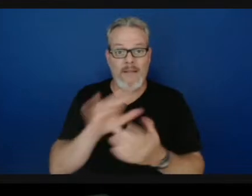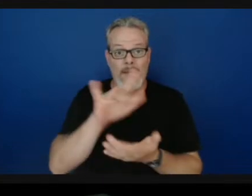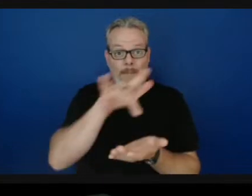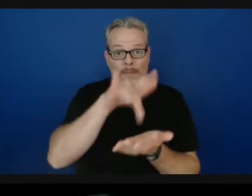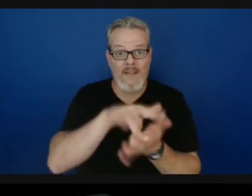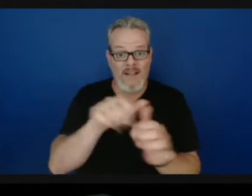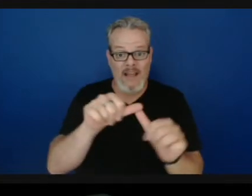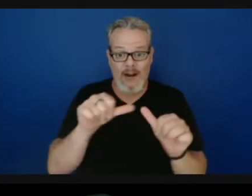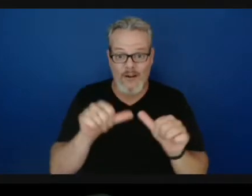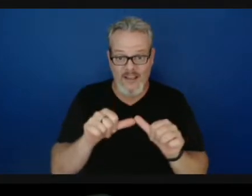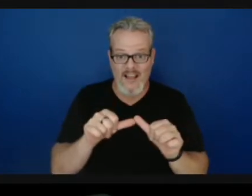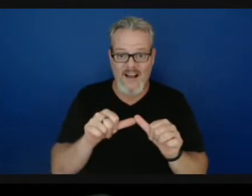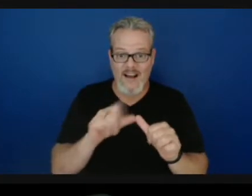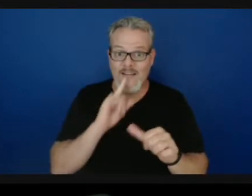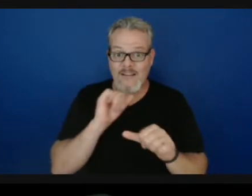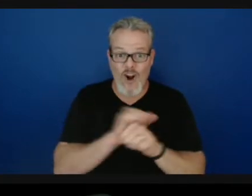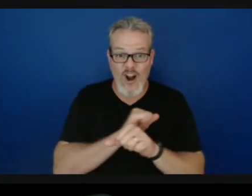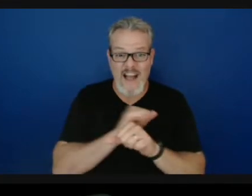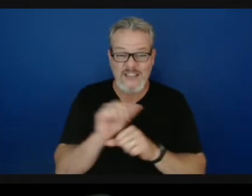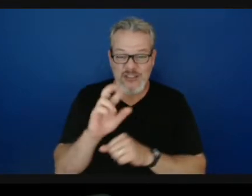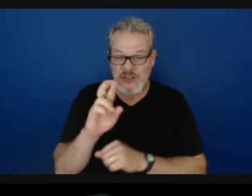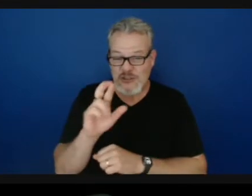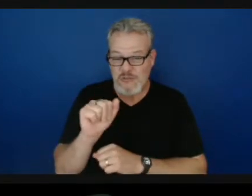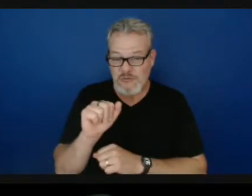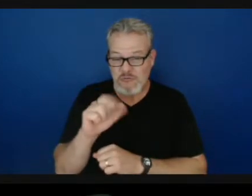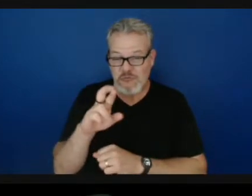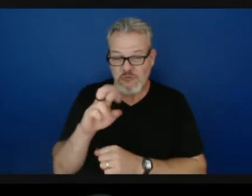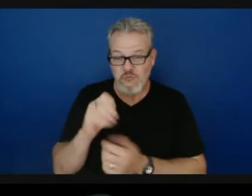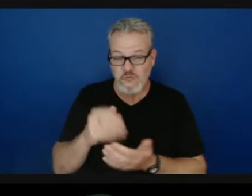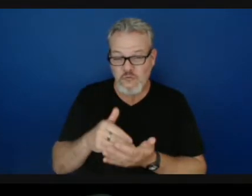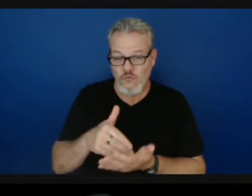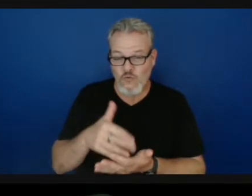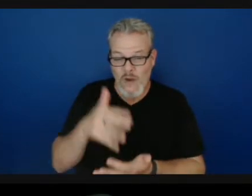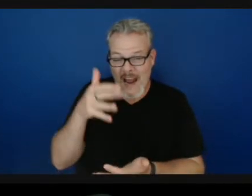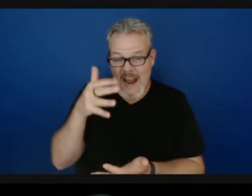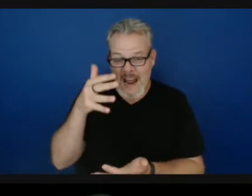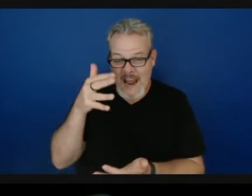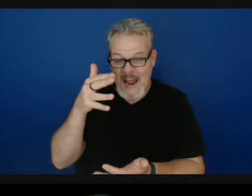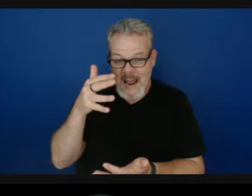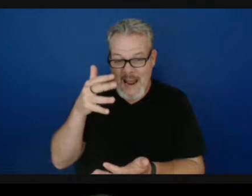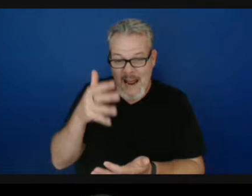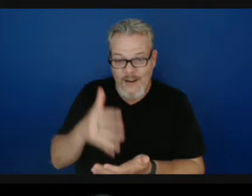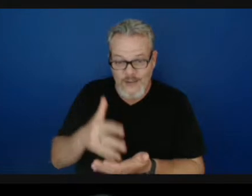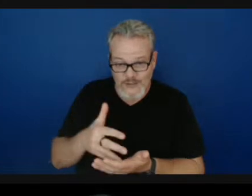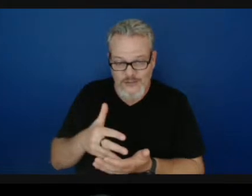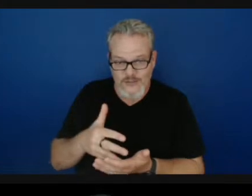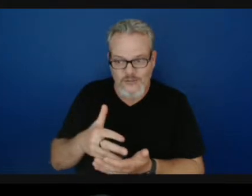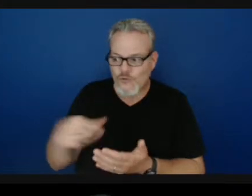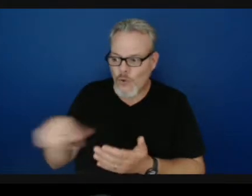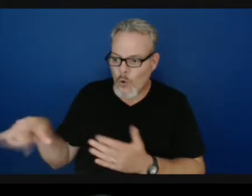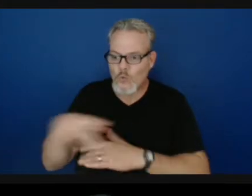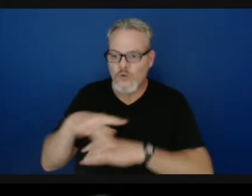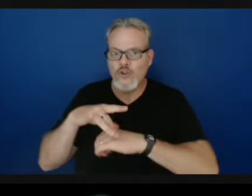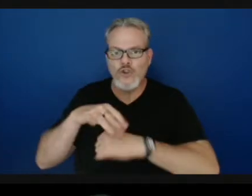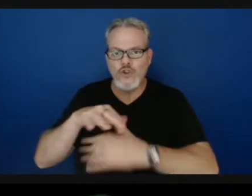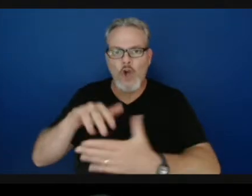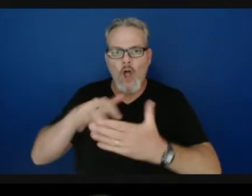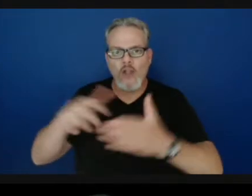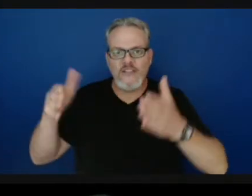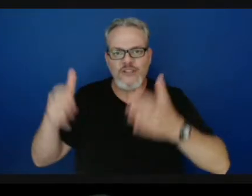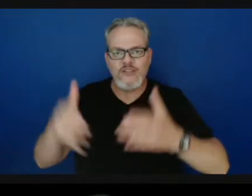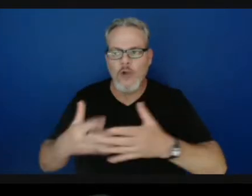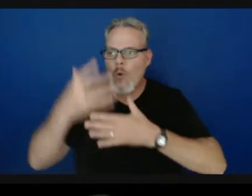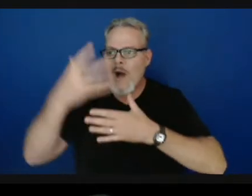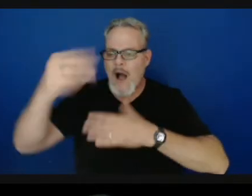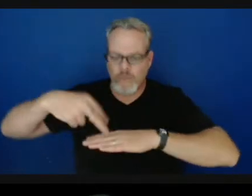this are actually pretty rare. So that's just from the geology of going out there and looking for flows and trying to get relative ages of